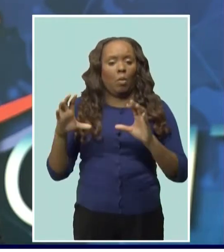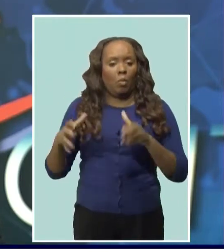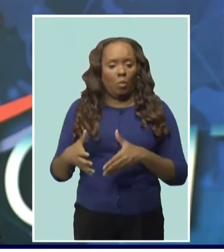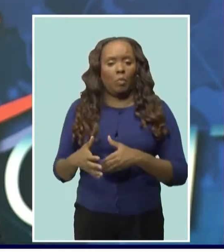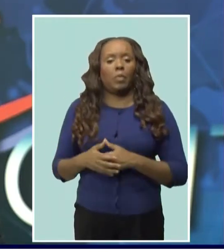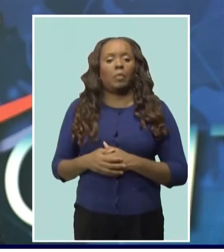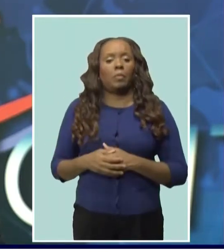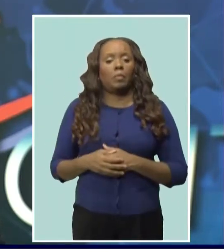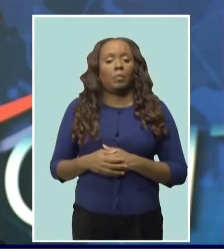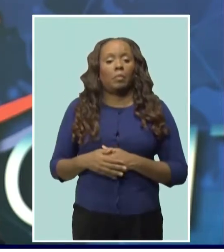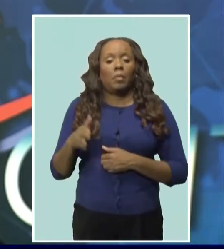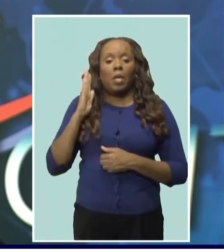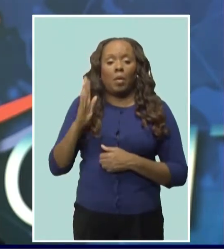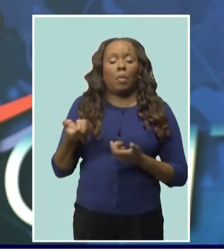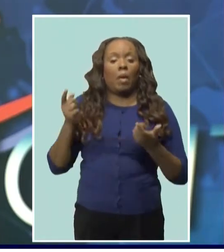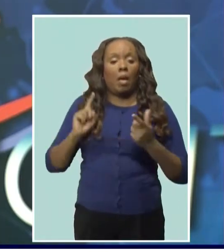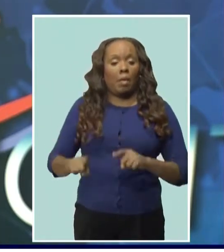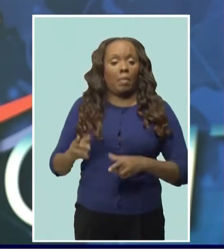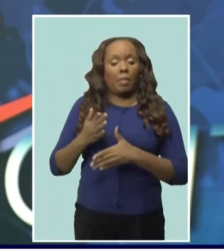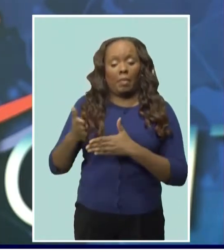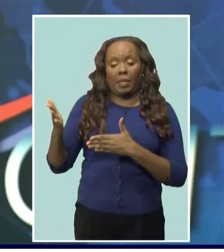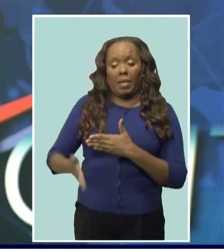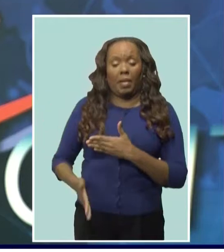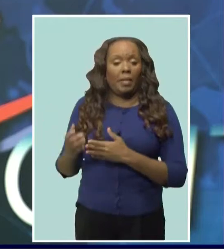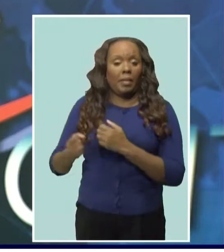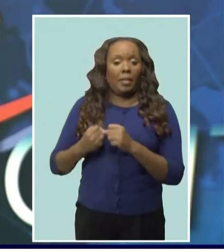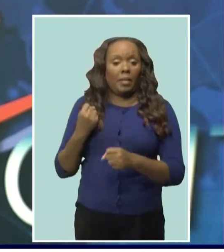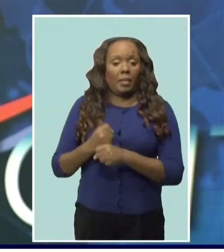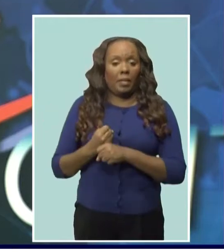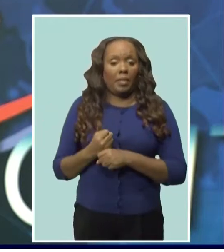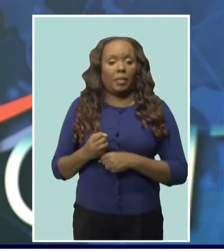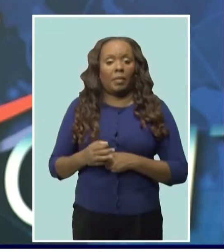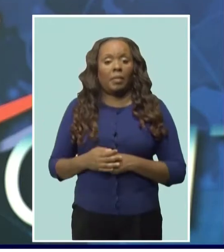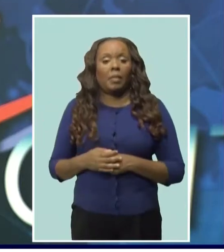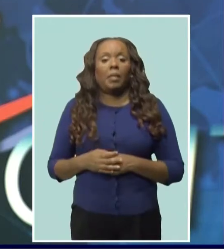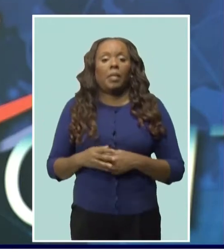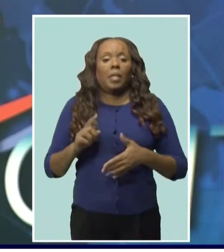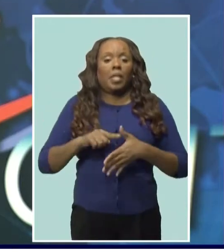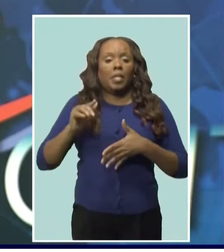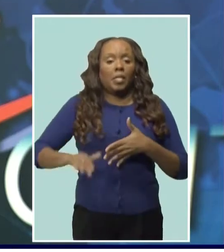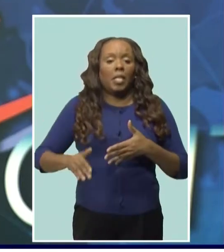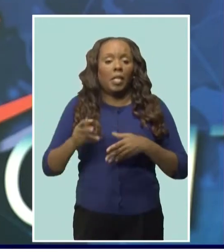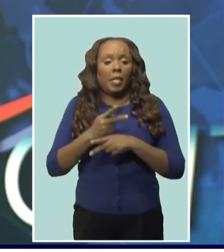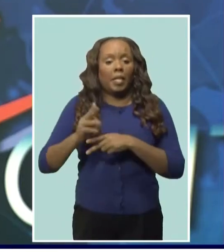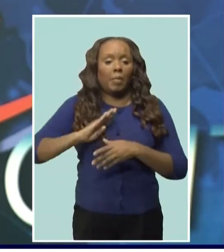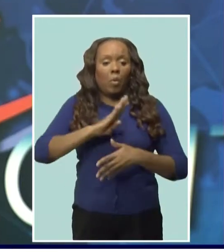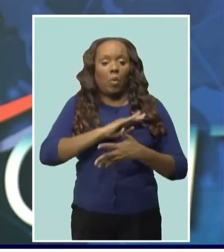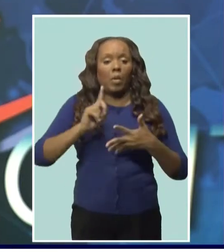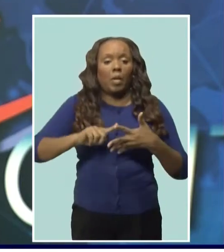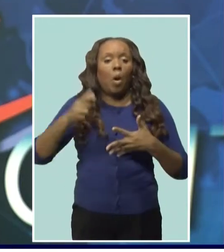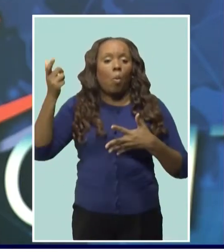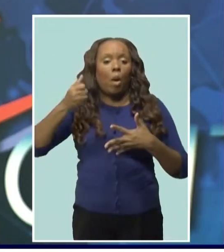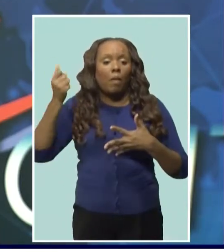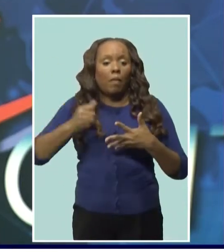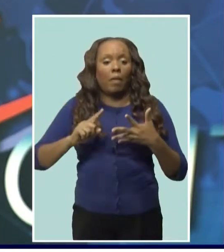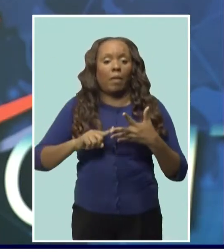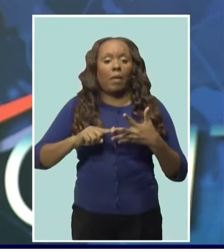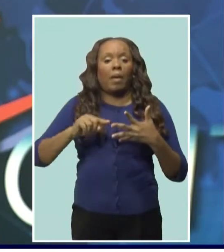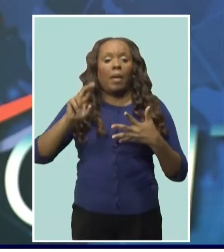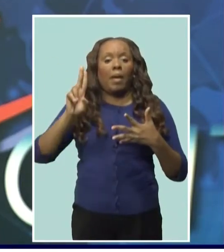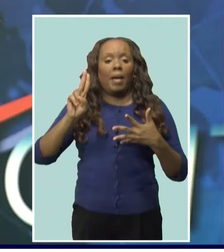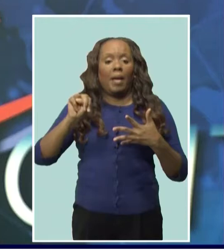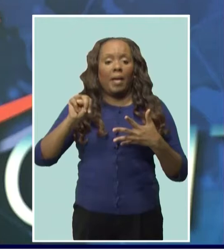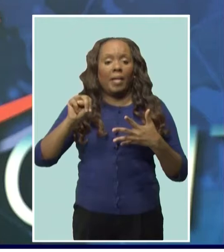be brought under one umbrella body for the Child Care Board, Welfare Department, National Disabilities Unit and the